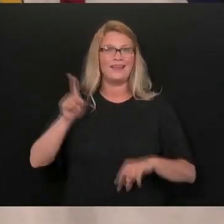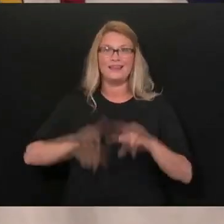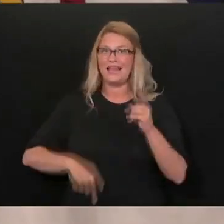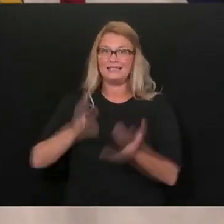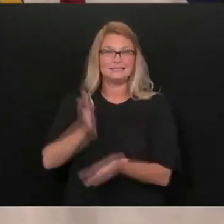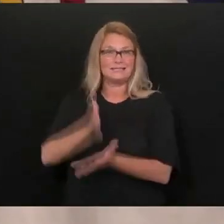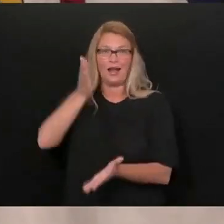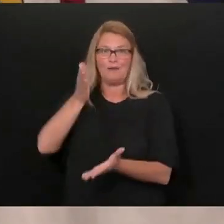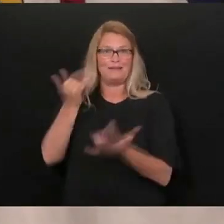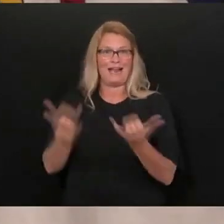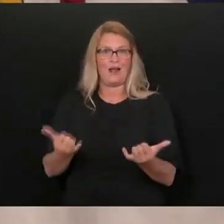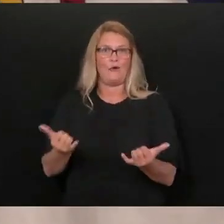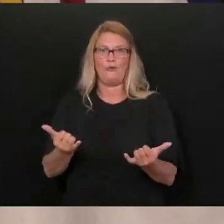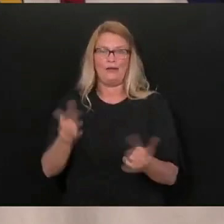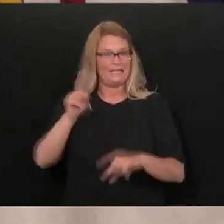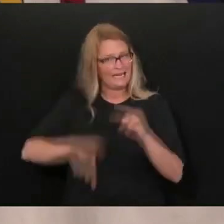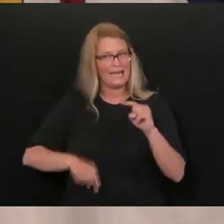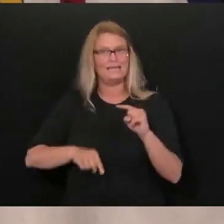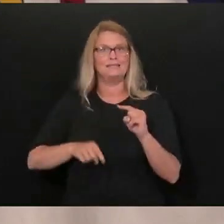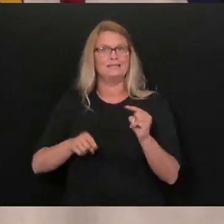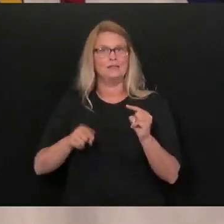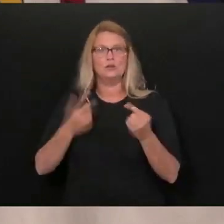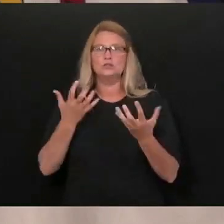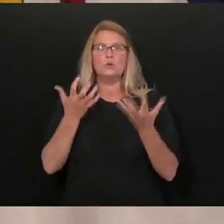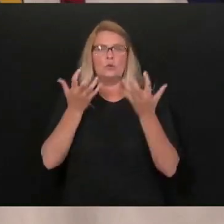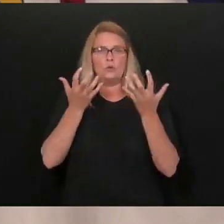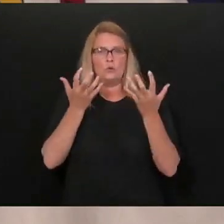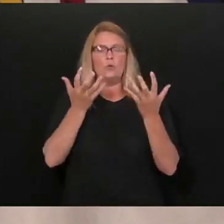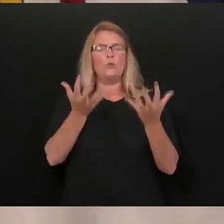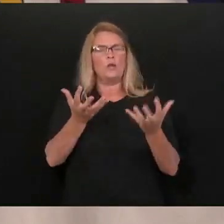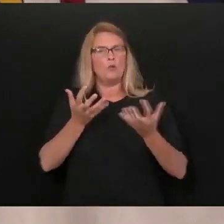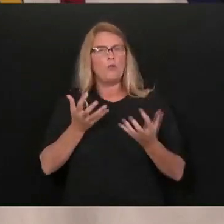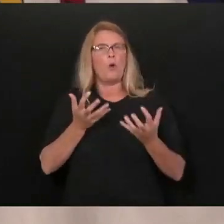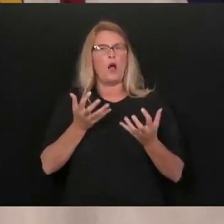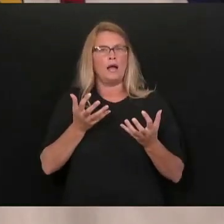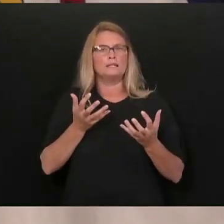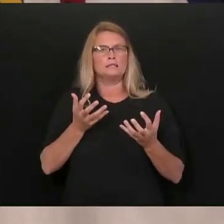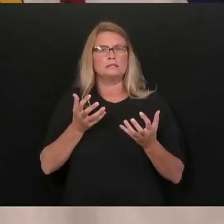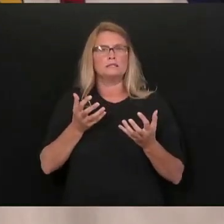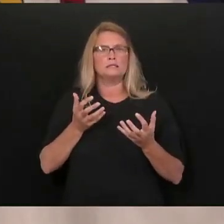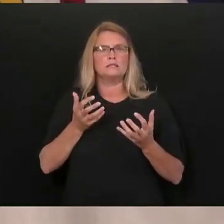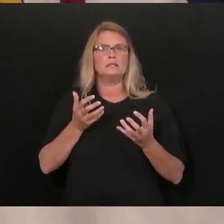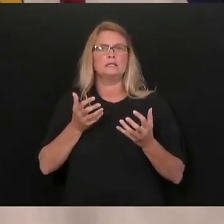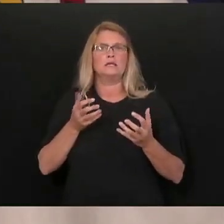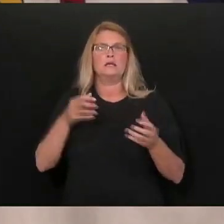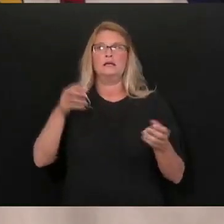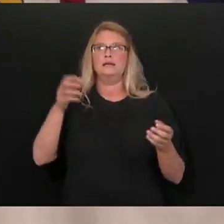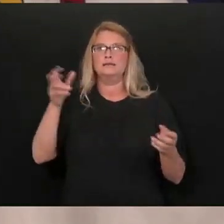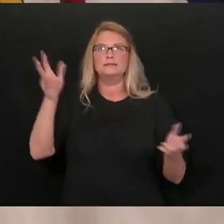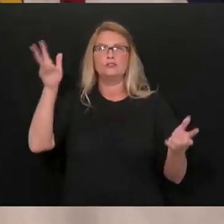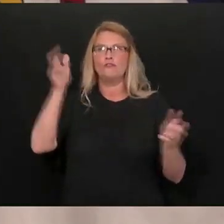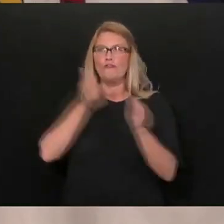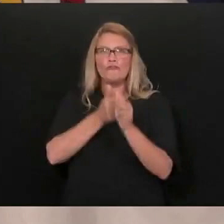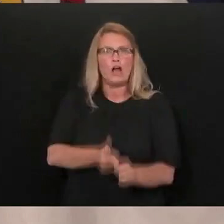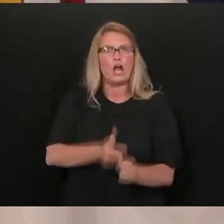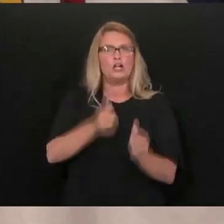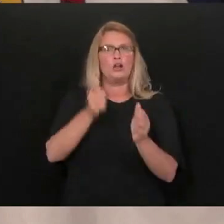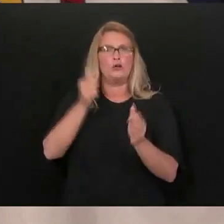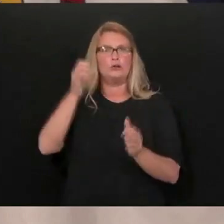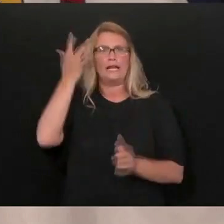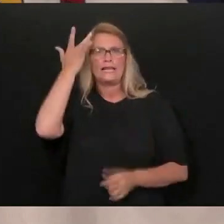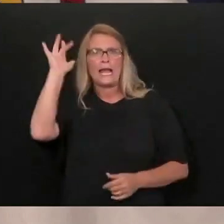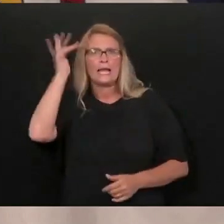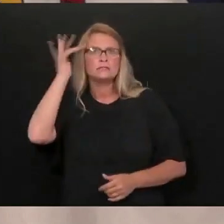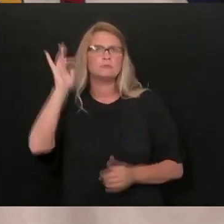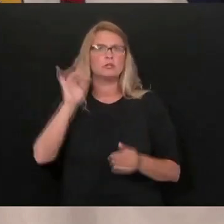this now. We do want to listen to docs at Johns Hopkins or the great docs that we have